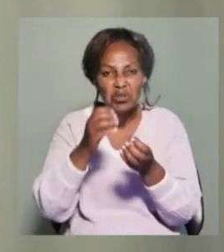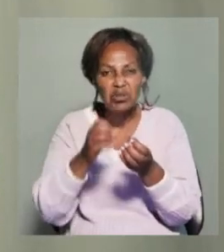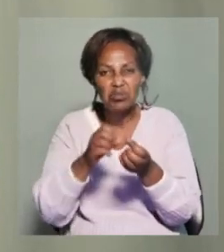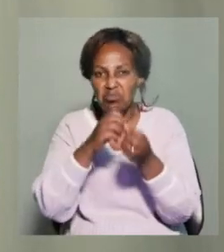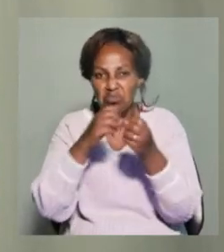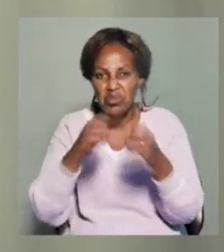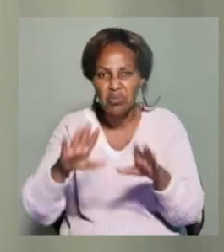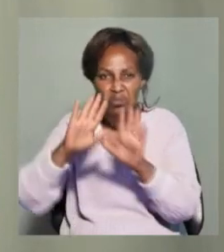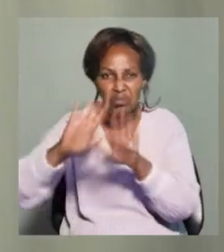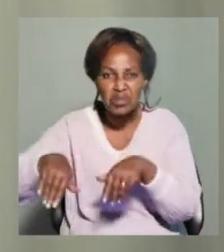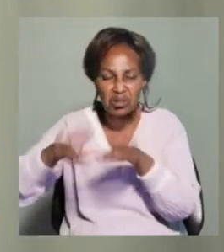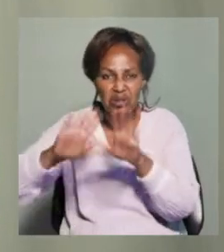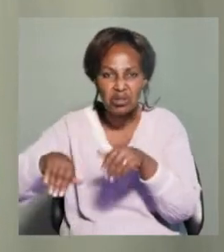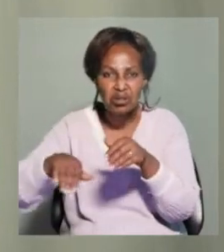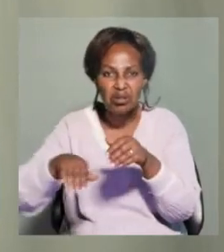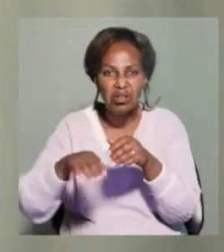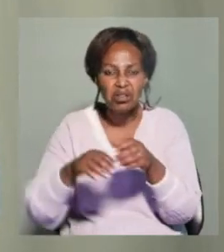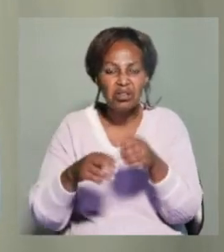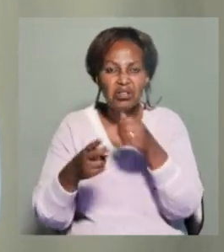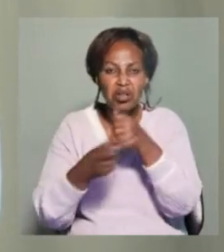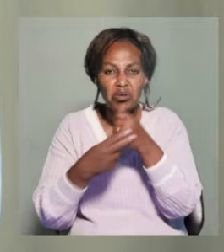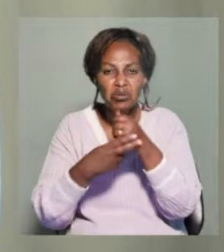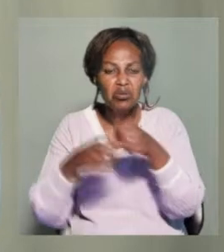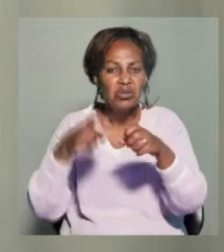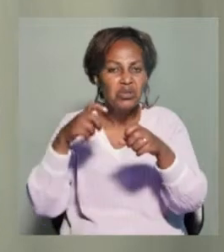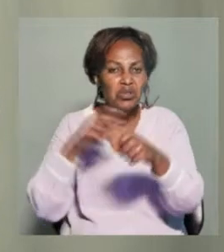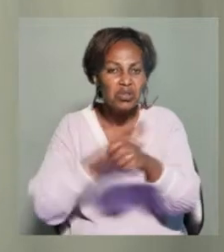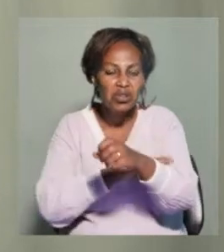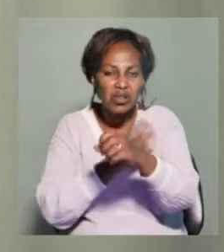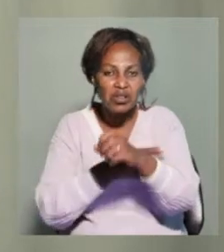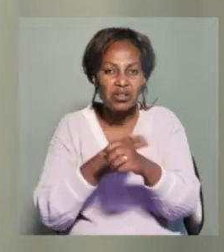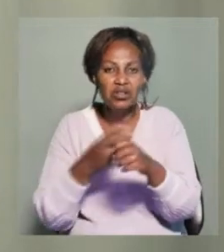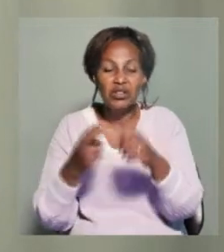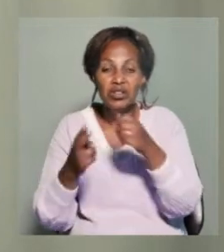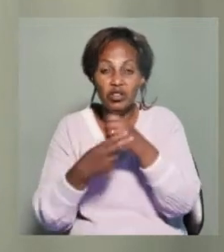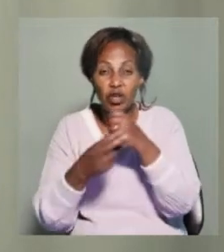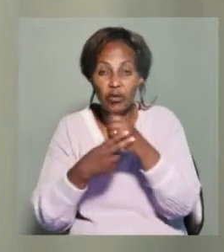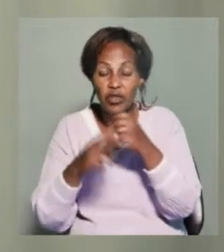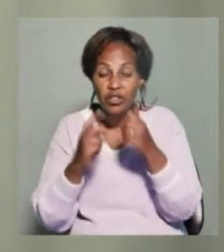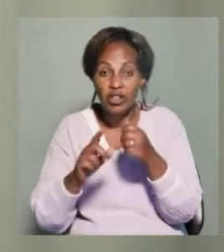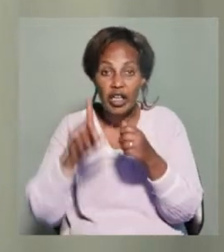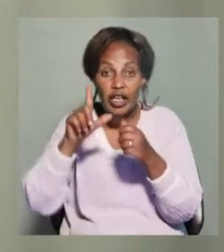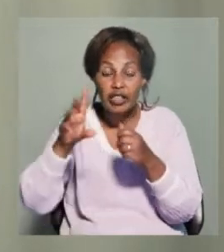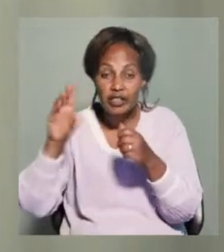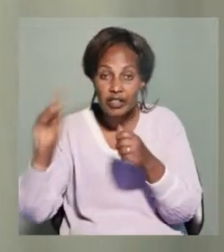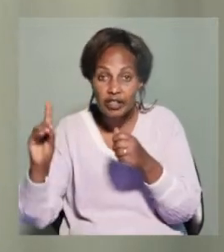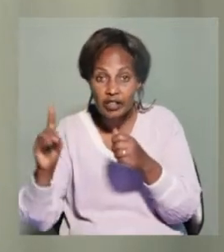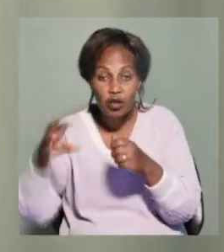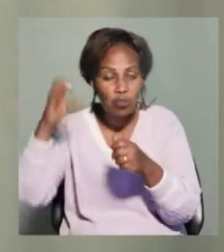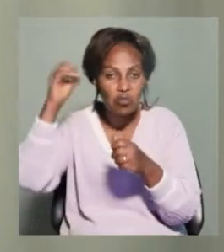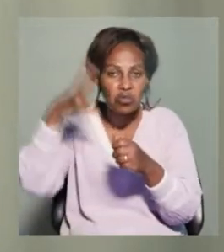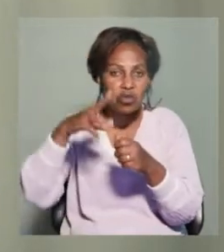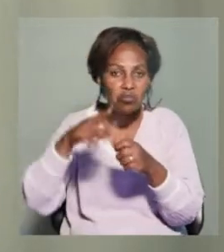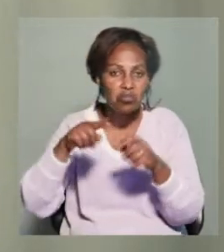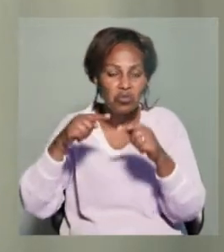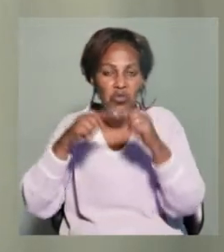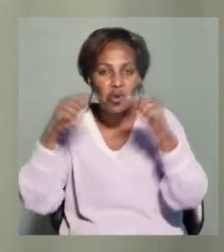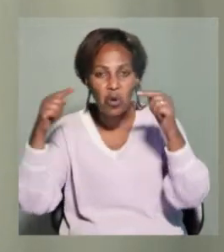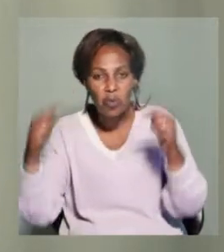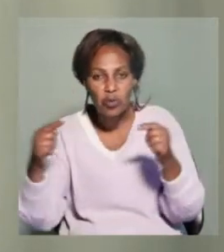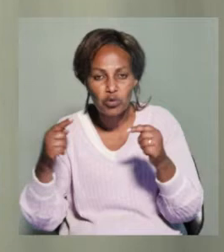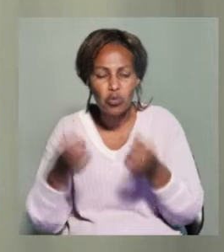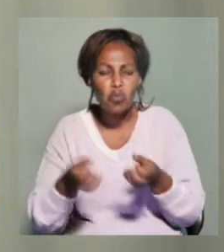energy efficient. They are not energy saving. LED lamps are the opposite. Most of